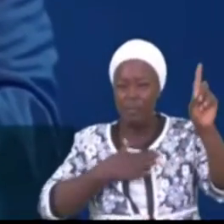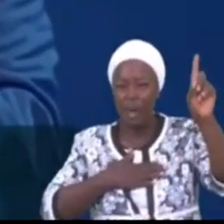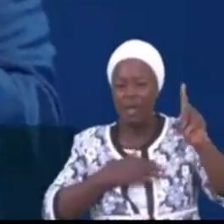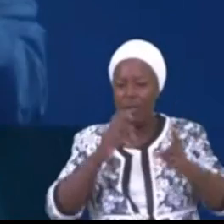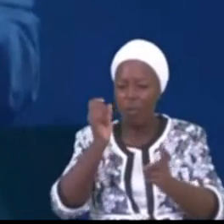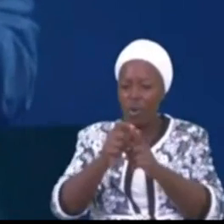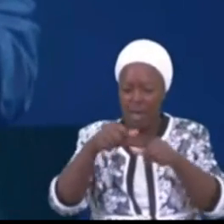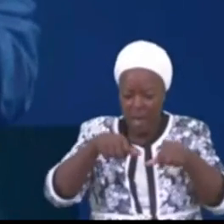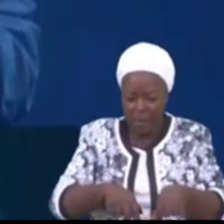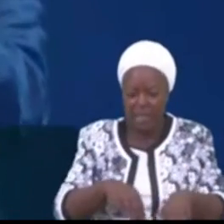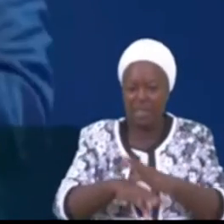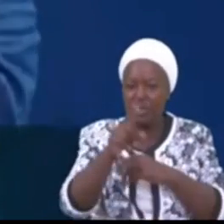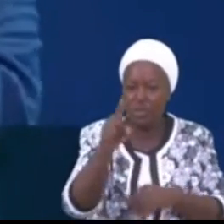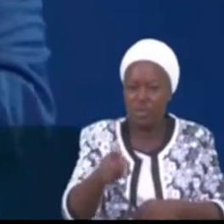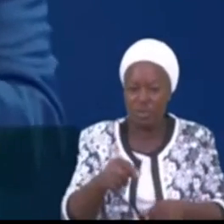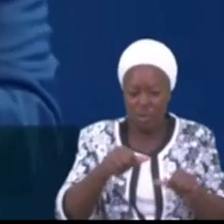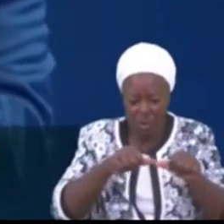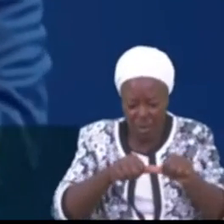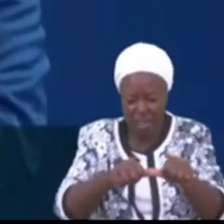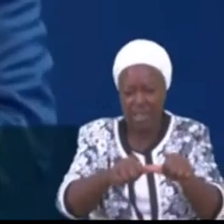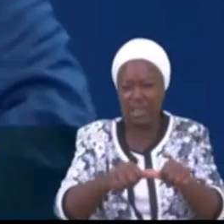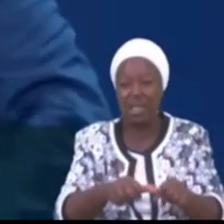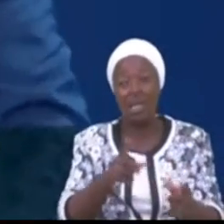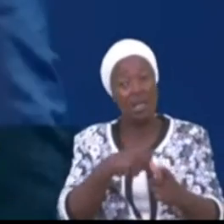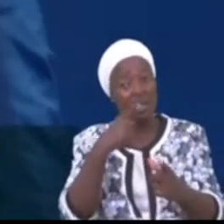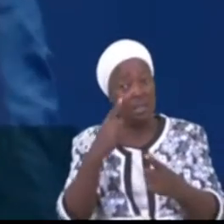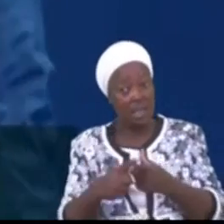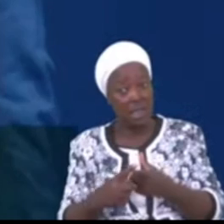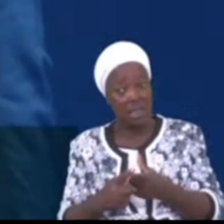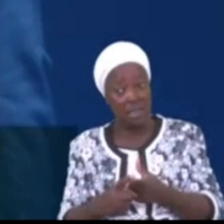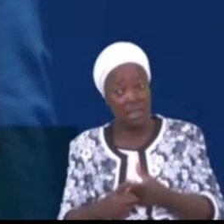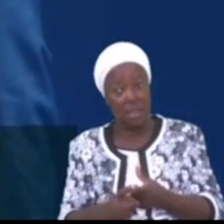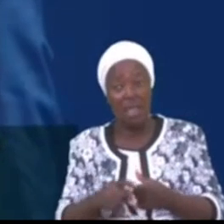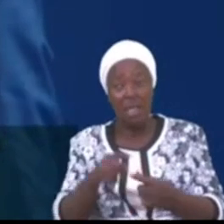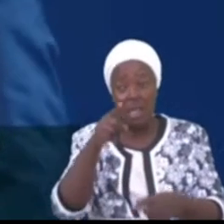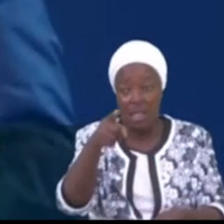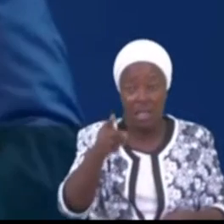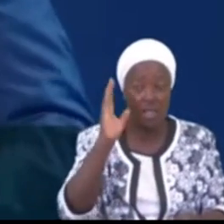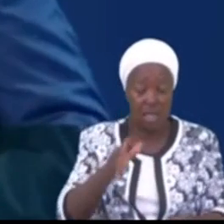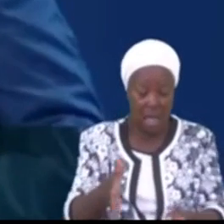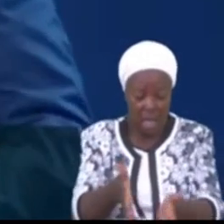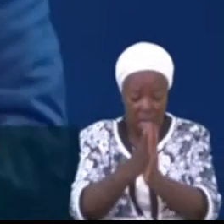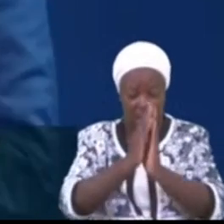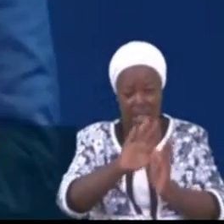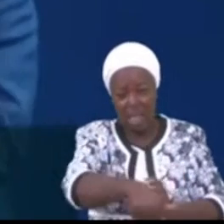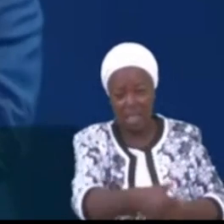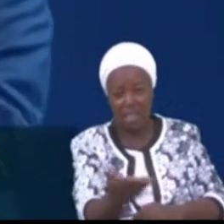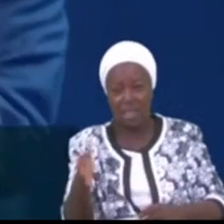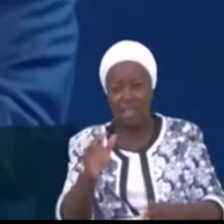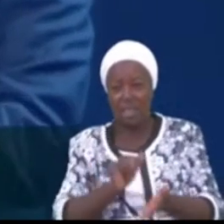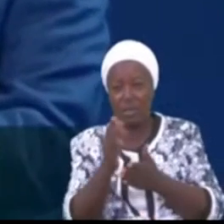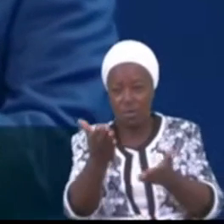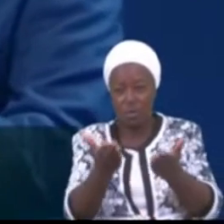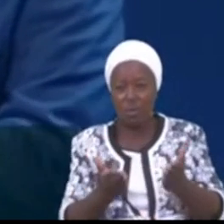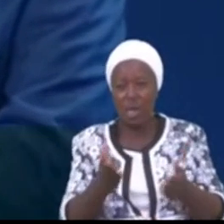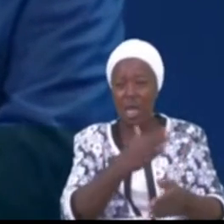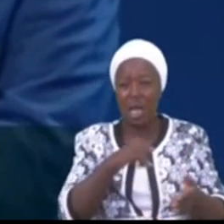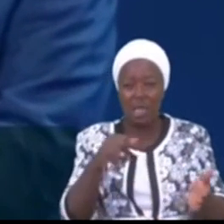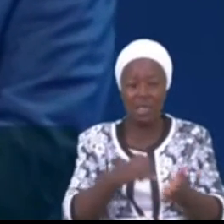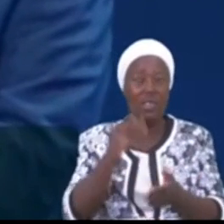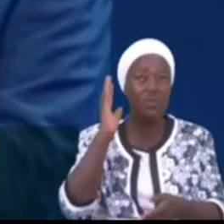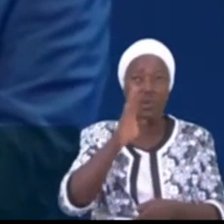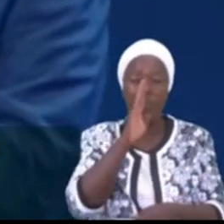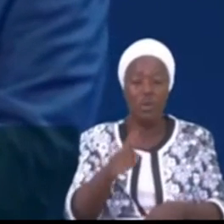abides in you, constancy, then you shall ask what you will and it will be done for